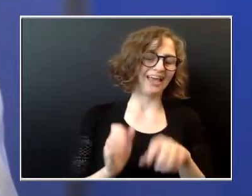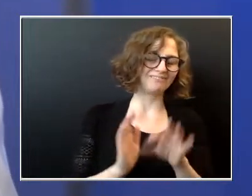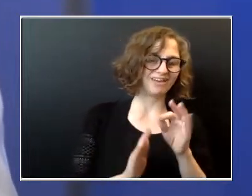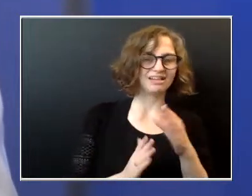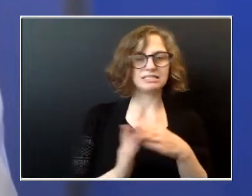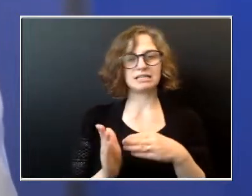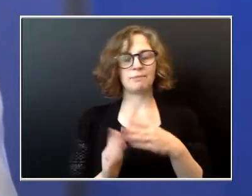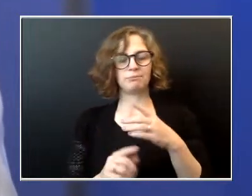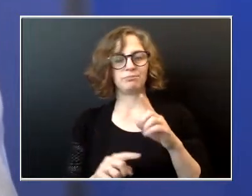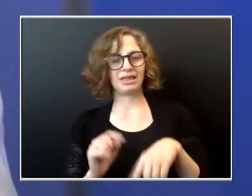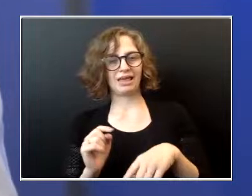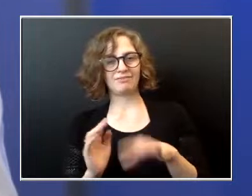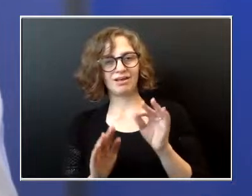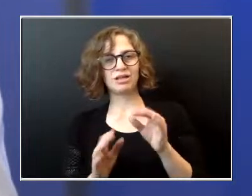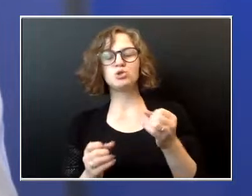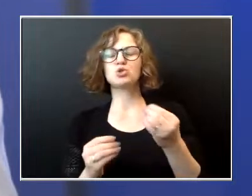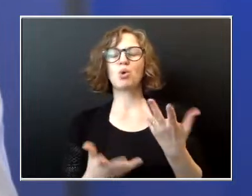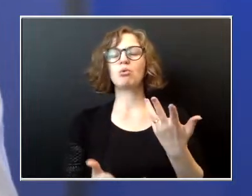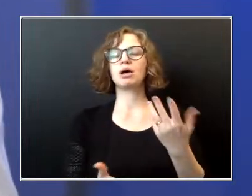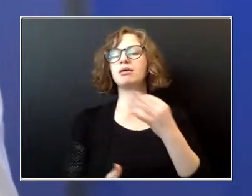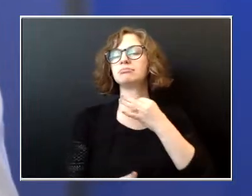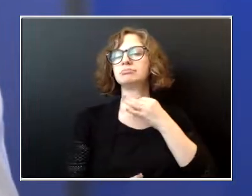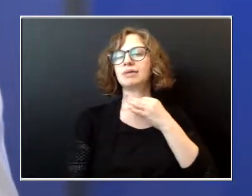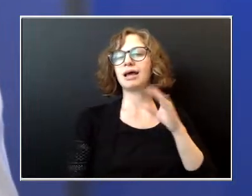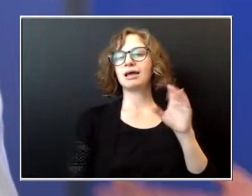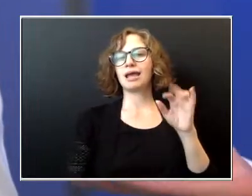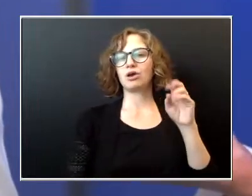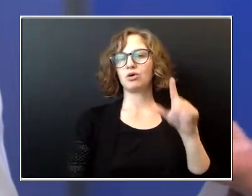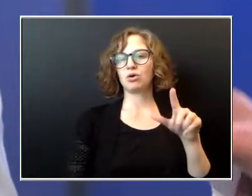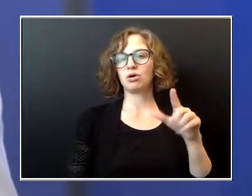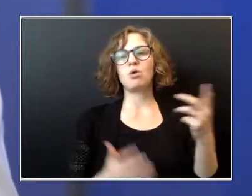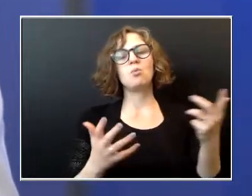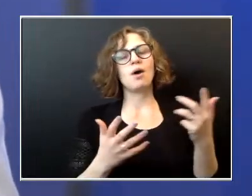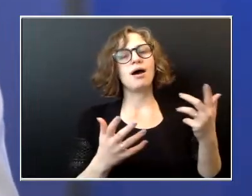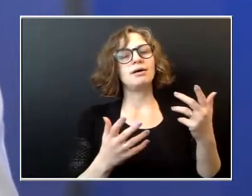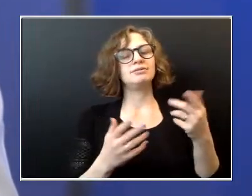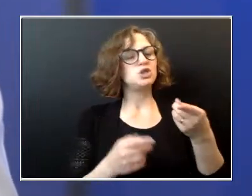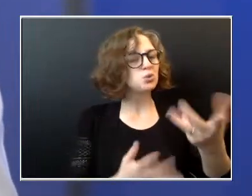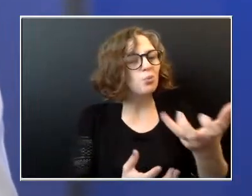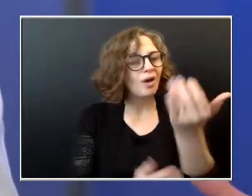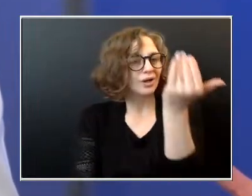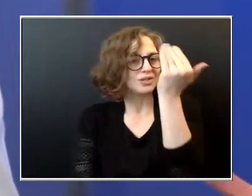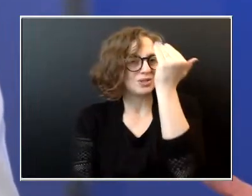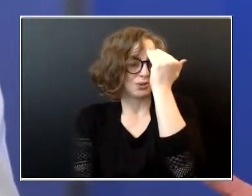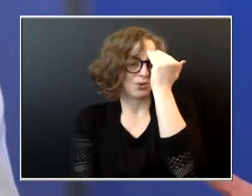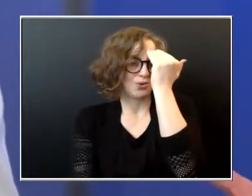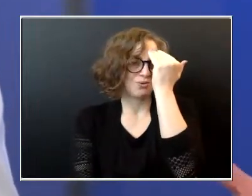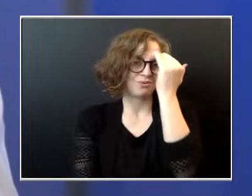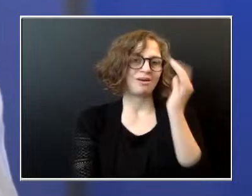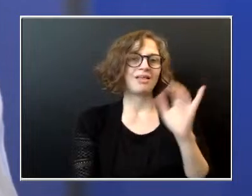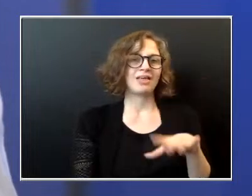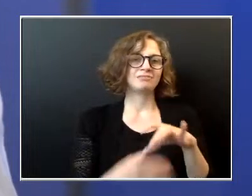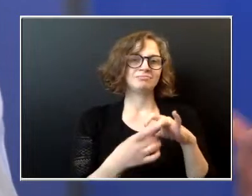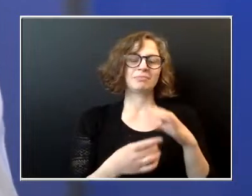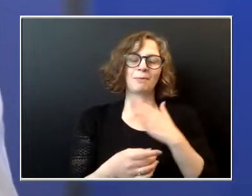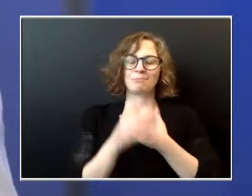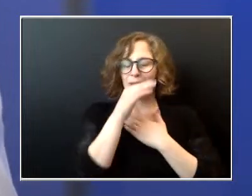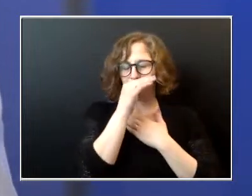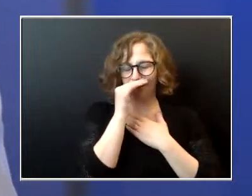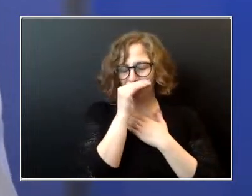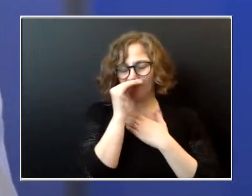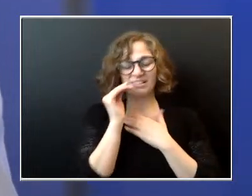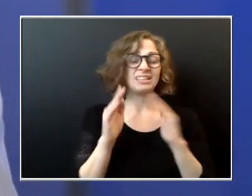and ask, what is the information you would like to know? This goes back to my introduction, risk perception. What